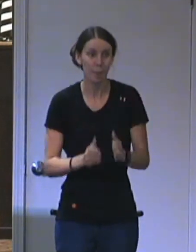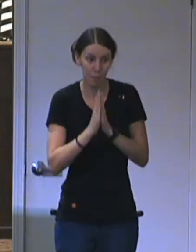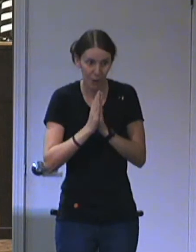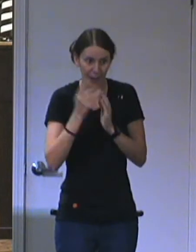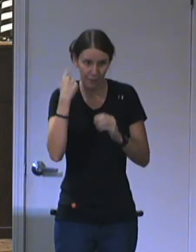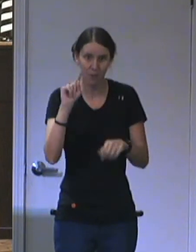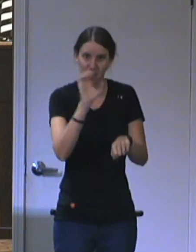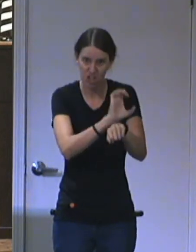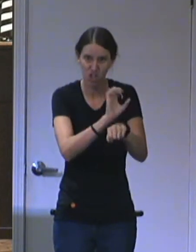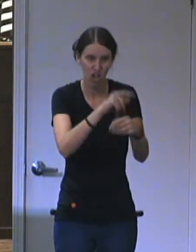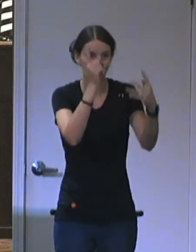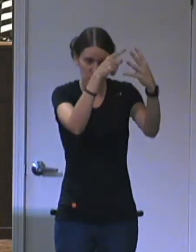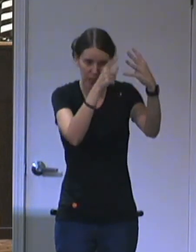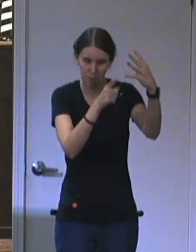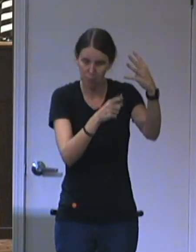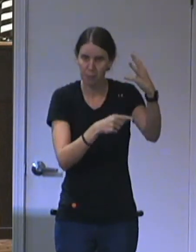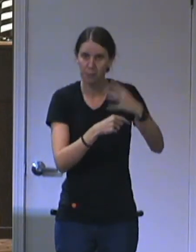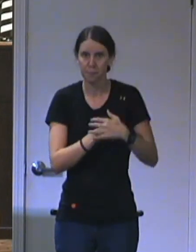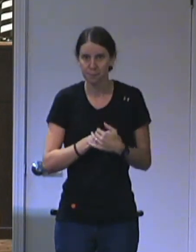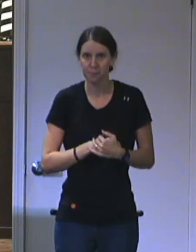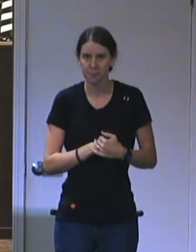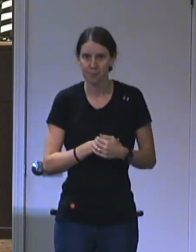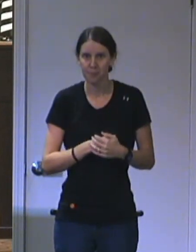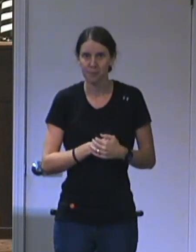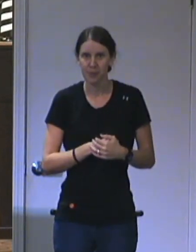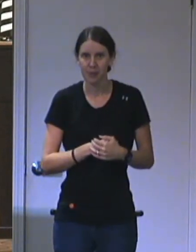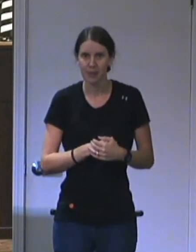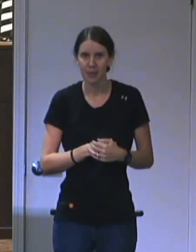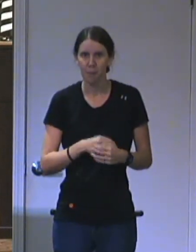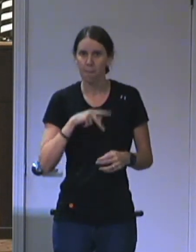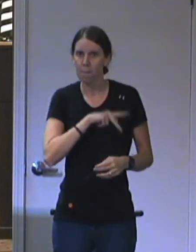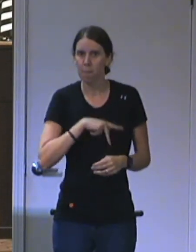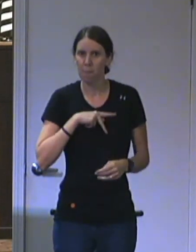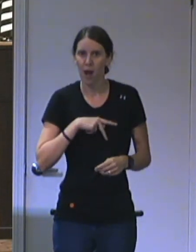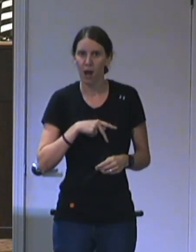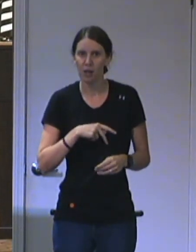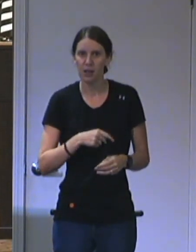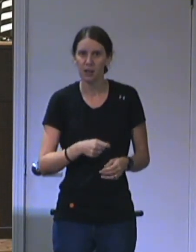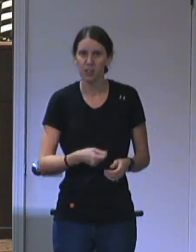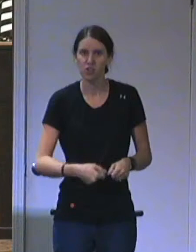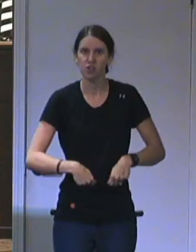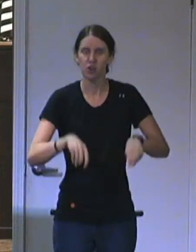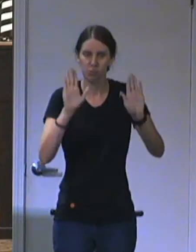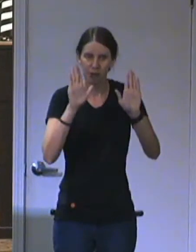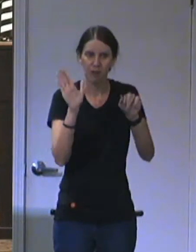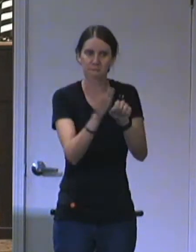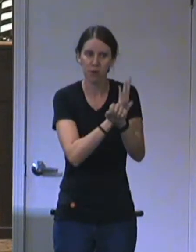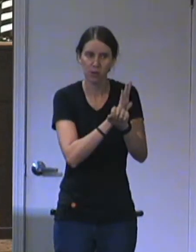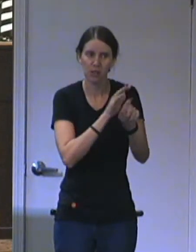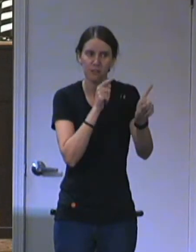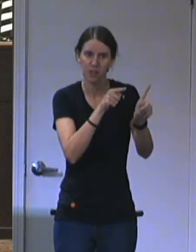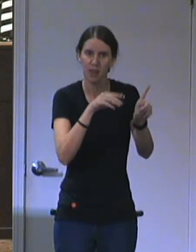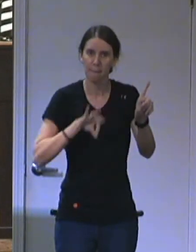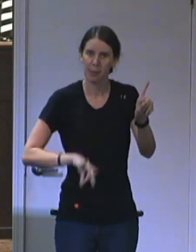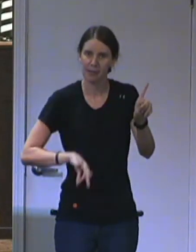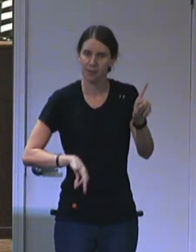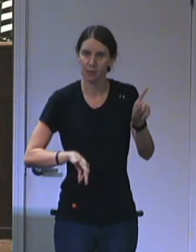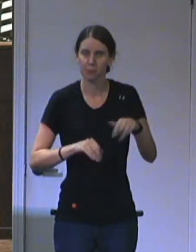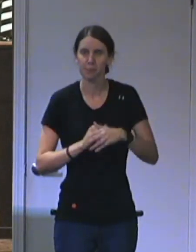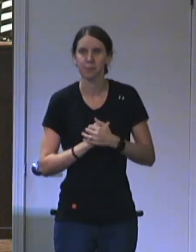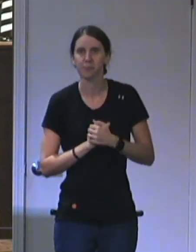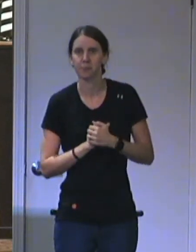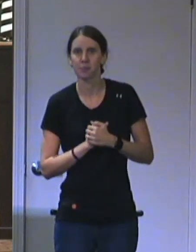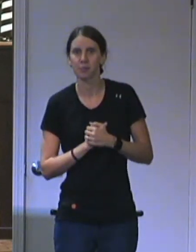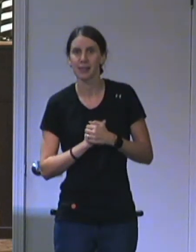praying for them, all of those things. And he had dedicated wholly for their benefit,